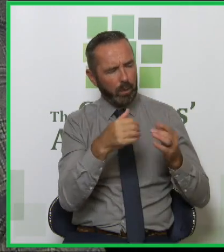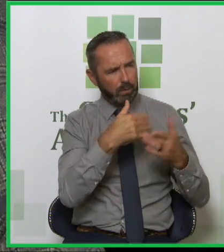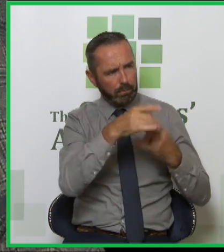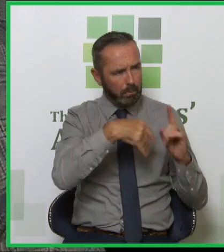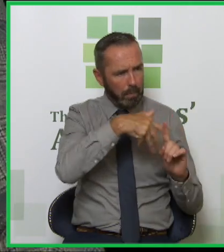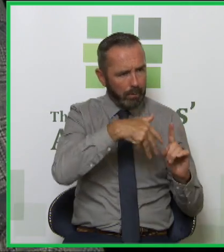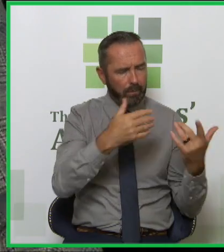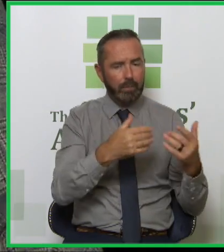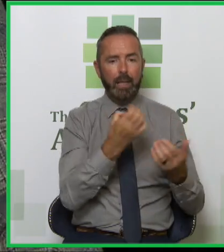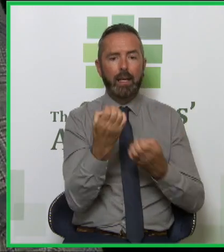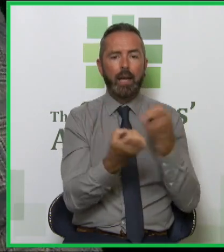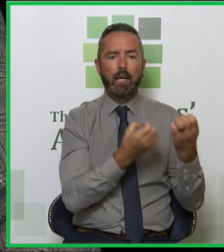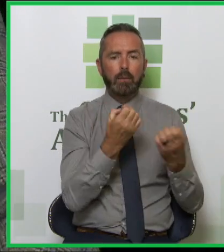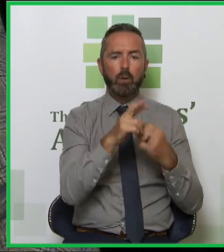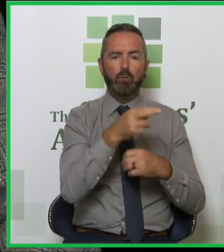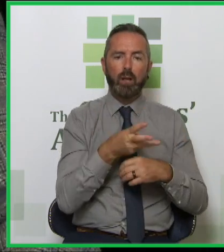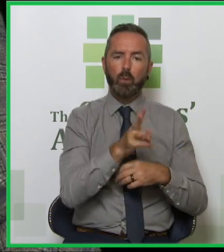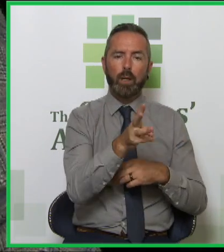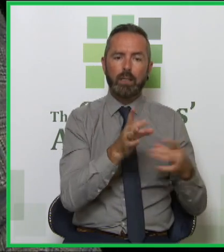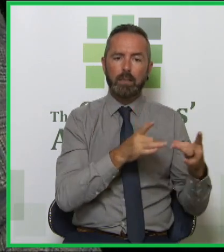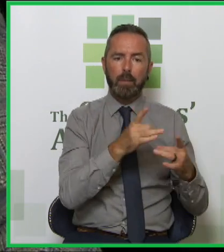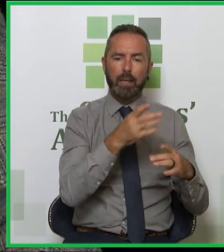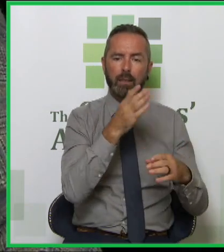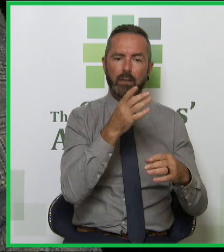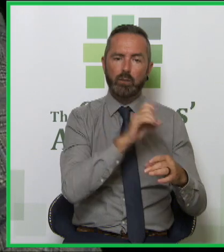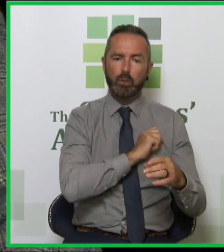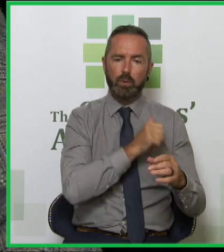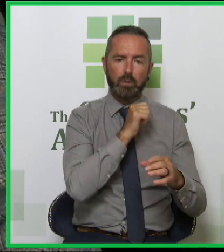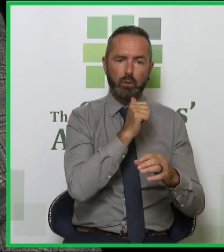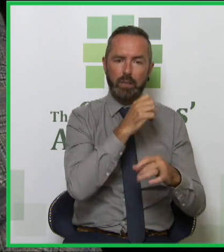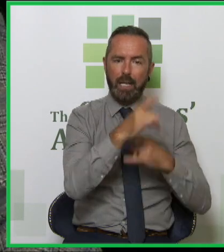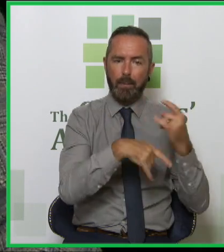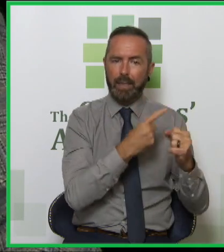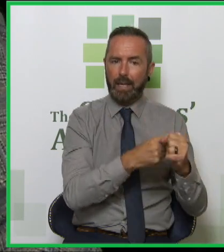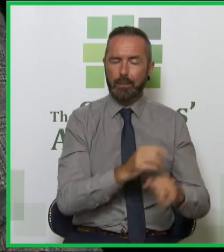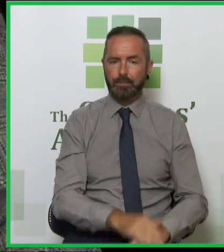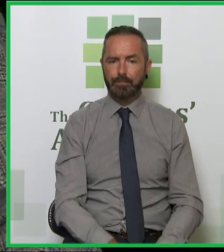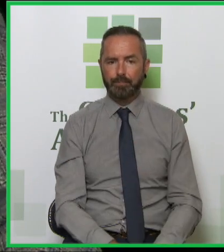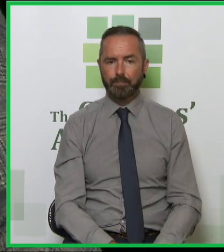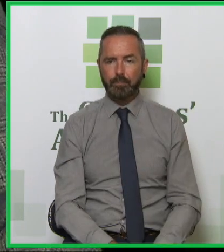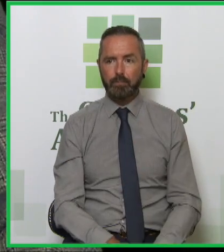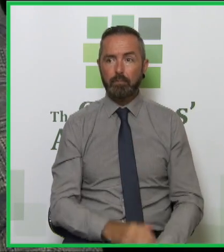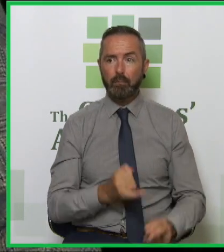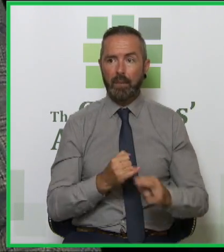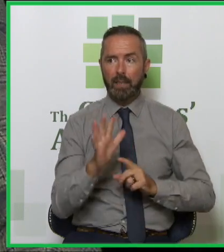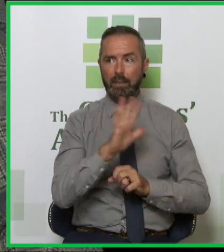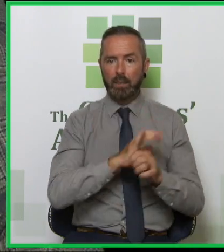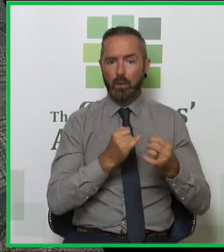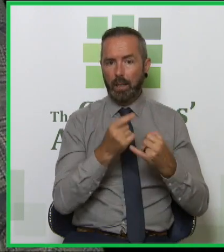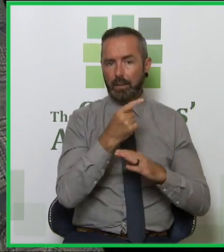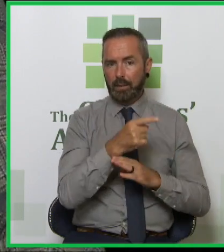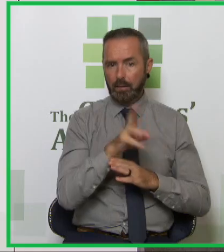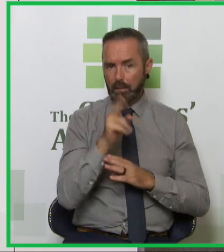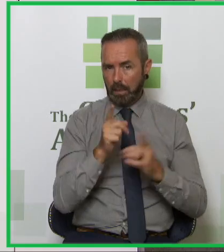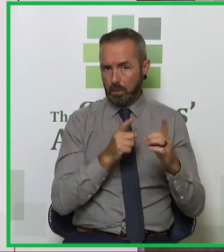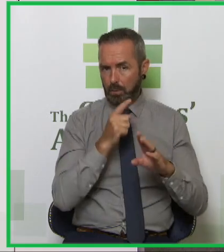explore together how to make amends and prevent it from happening again. So in situations like this, maybe this could happen instead of